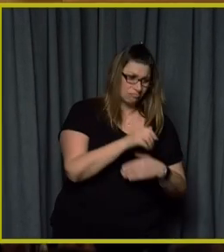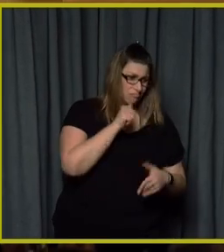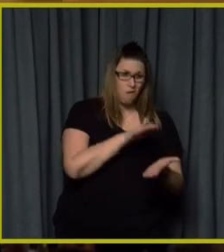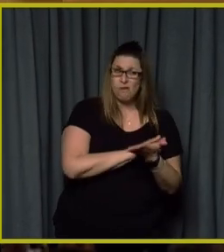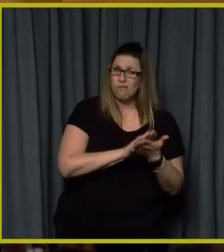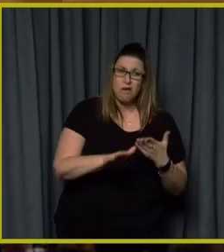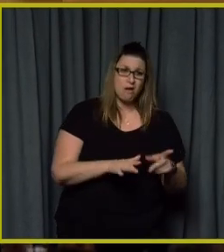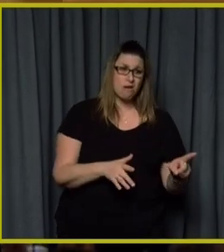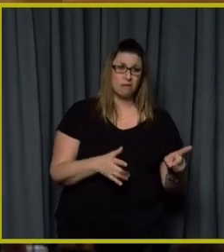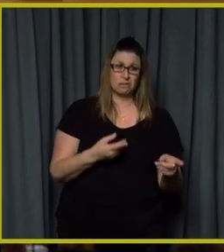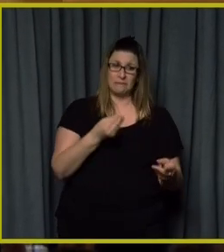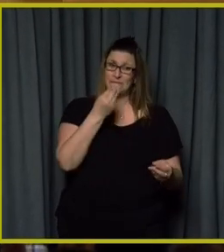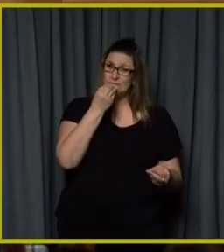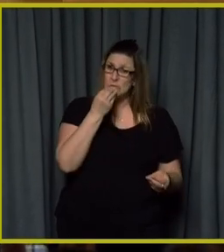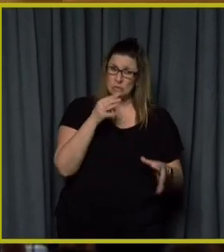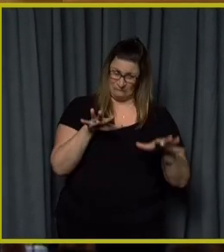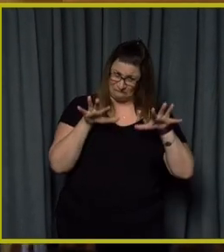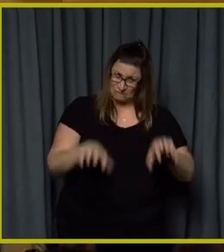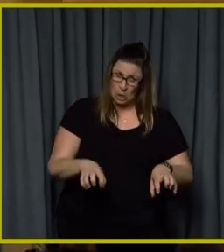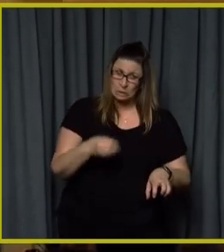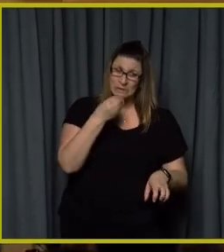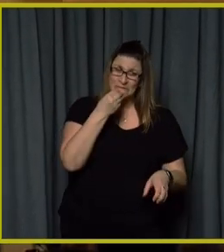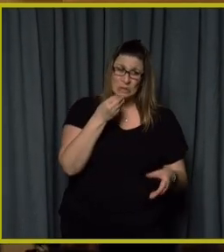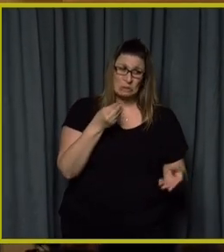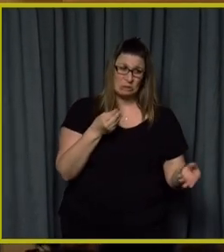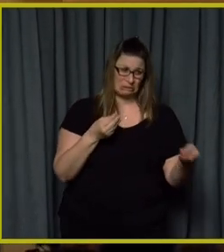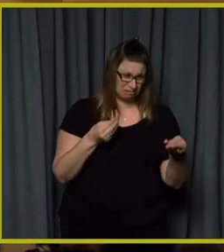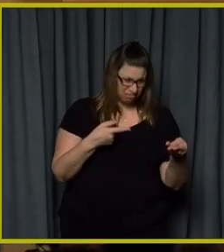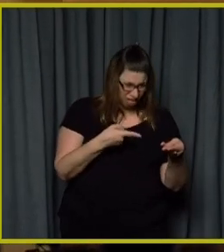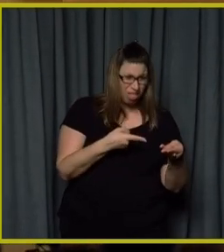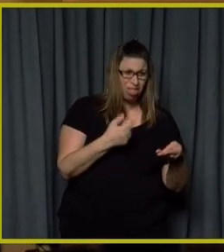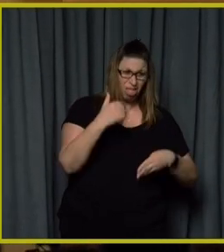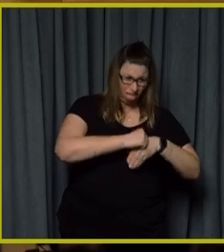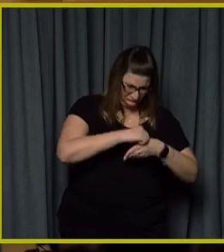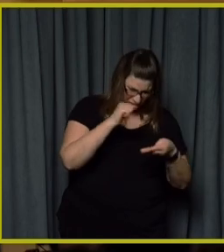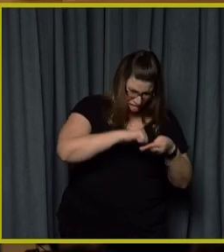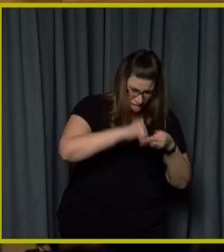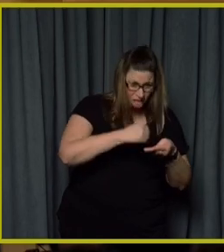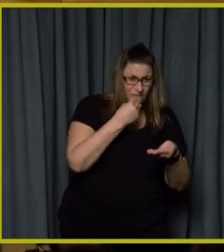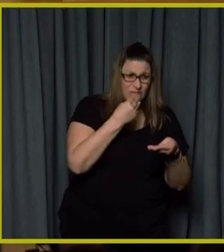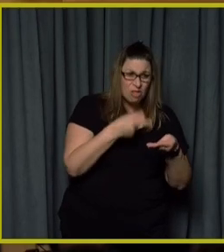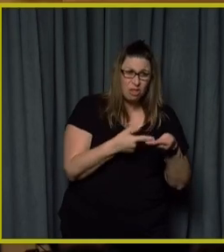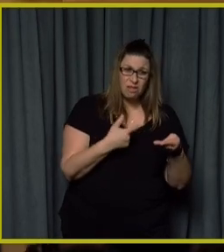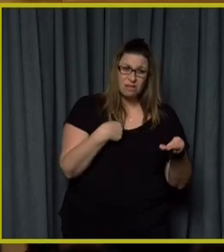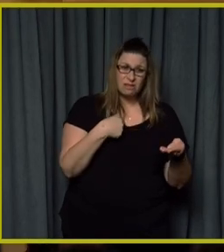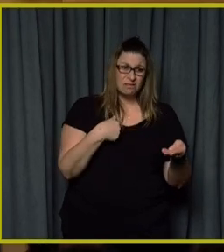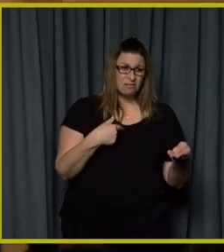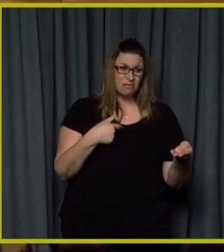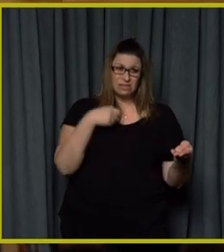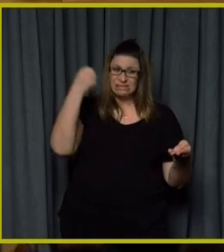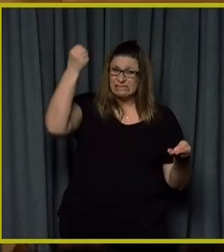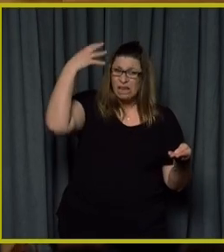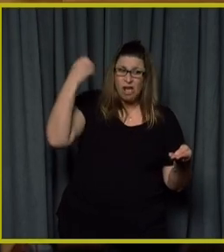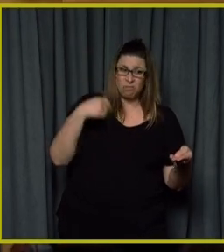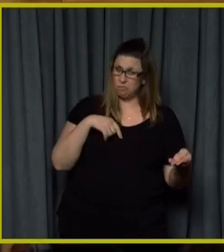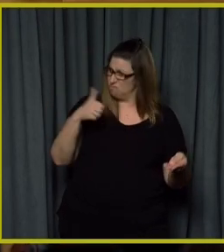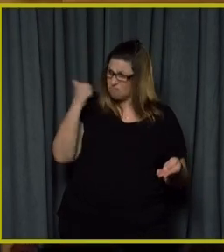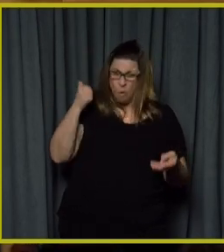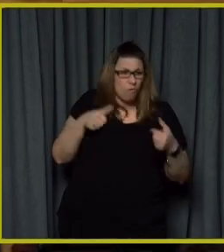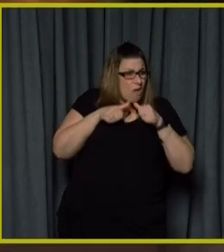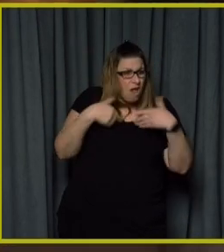burrito to eat, and they didn't allow us to take a shower.